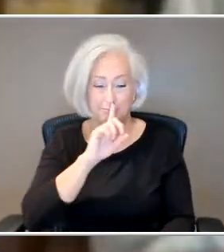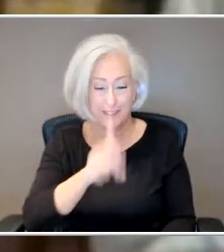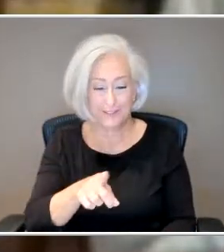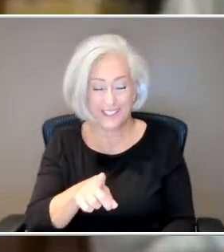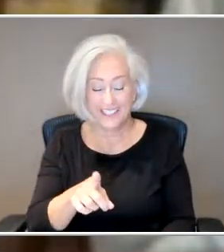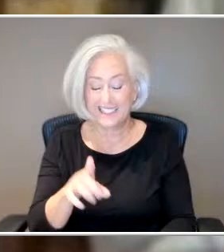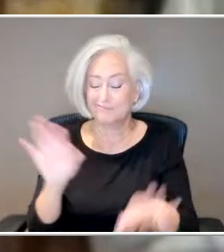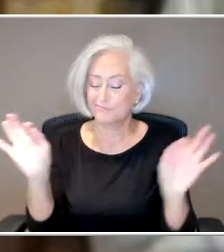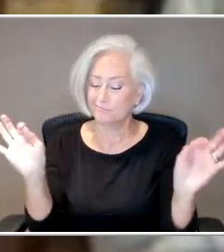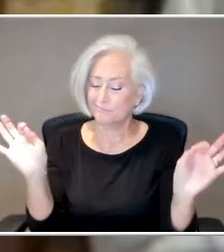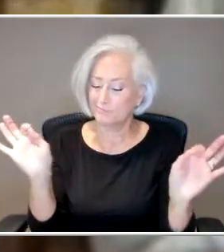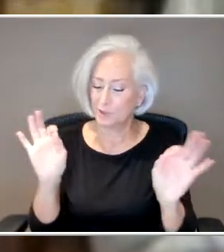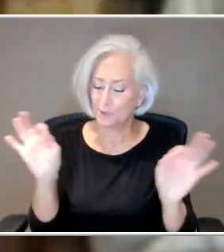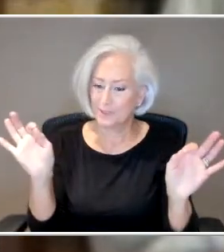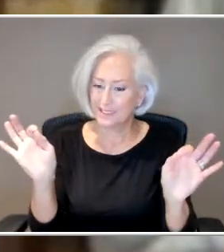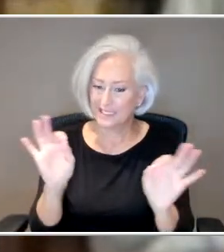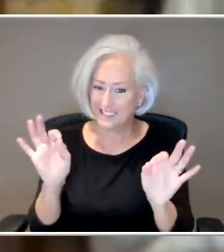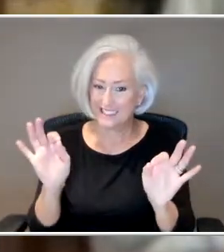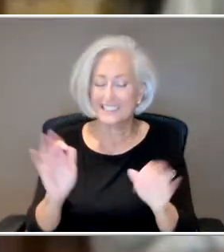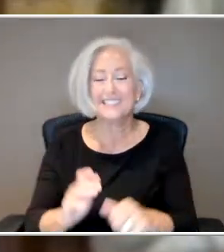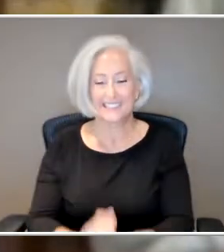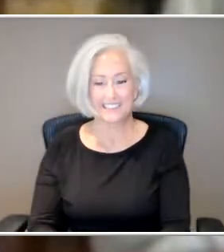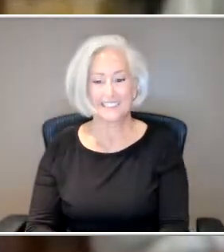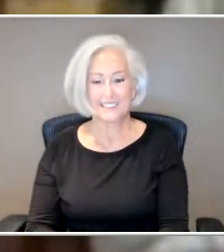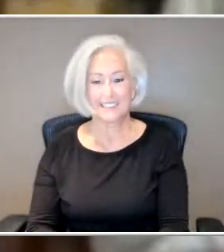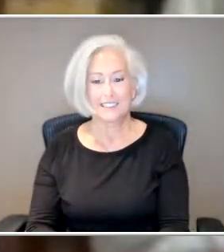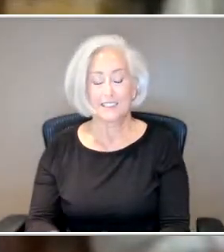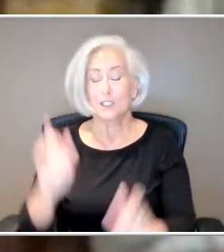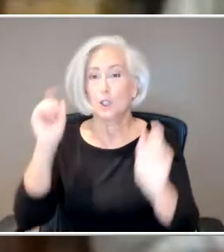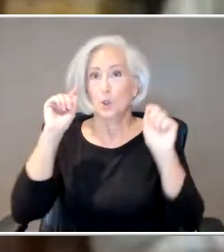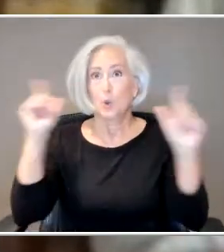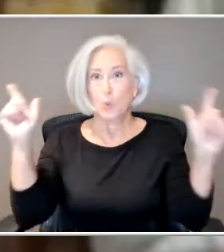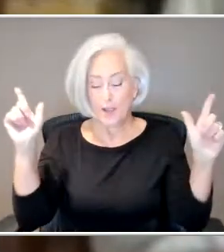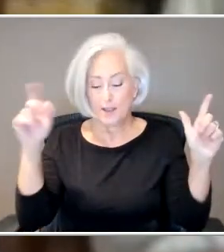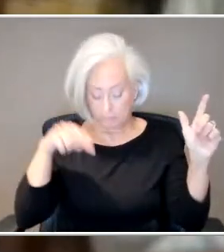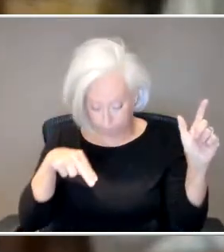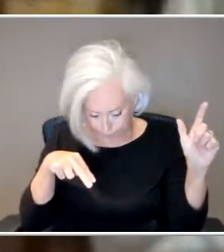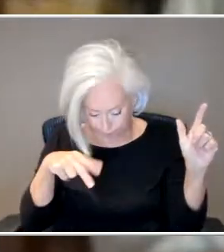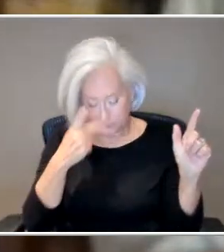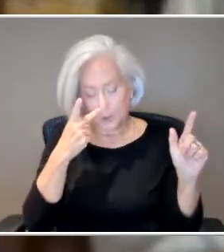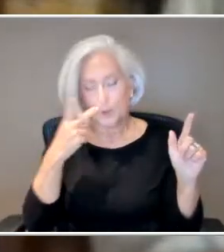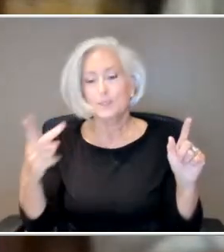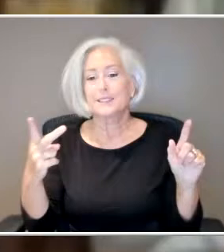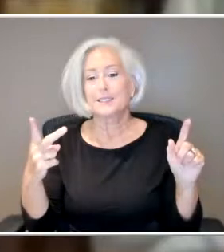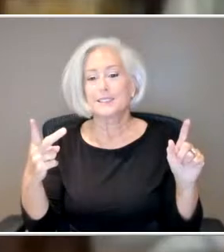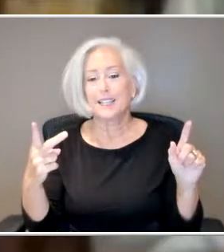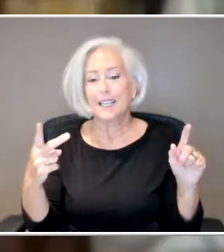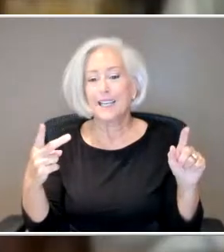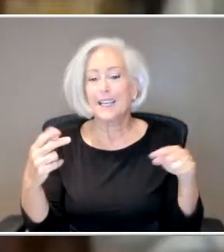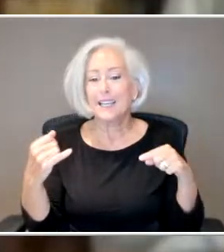of a deal. You know, you wake up with it in you, so you don't really even.